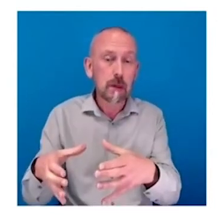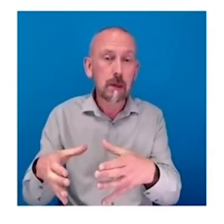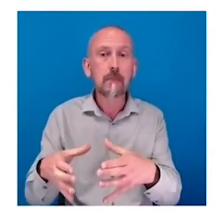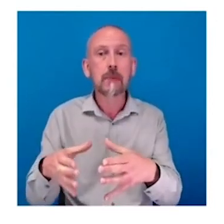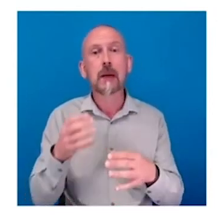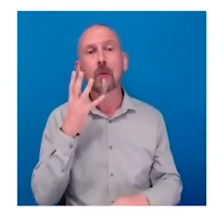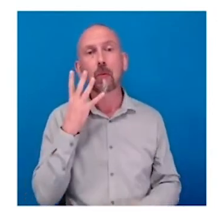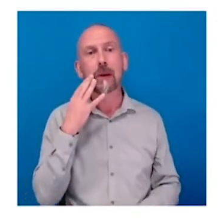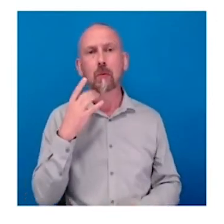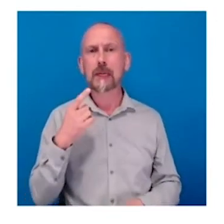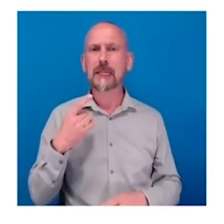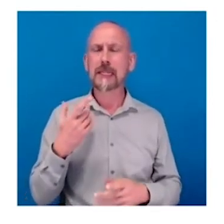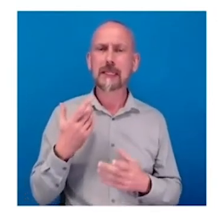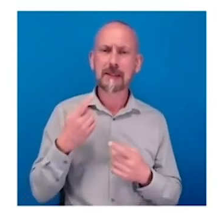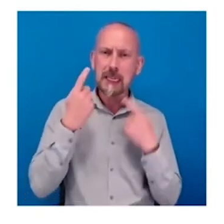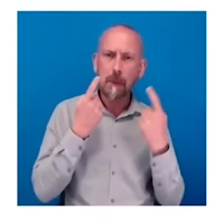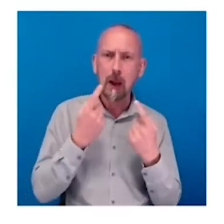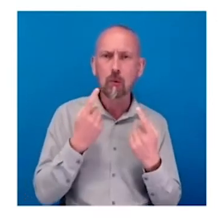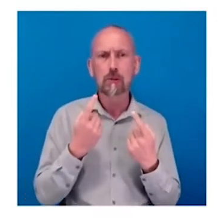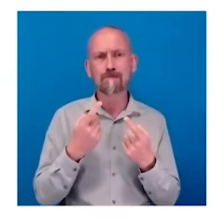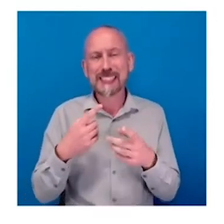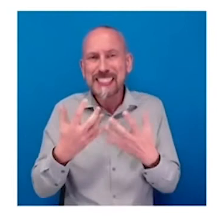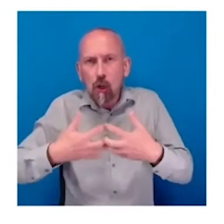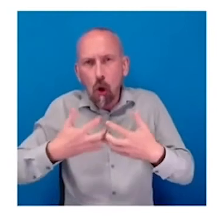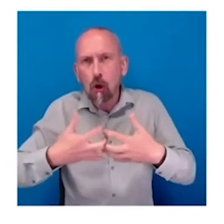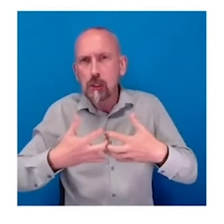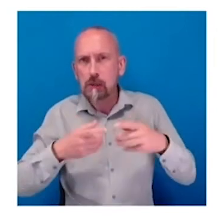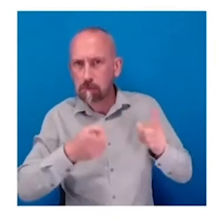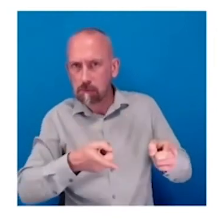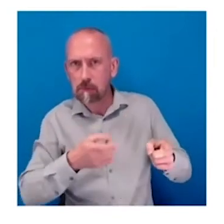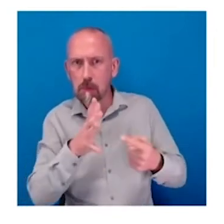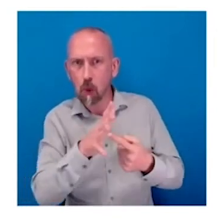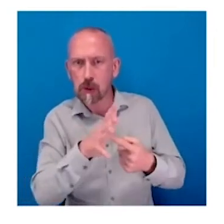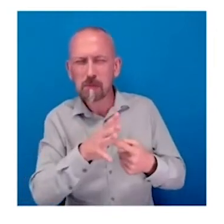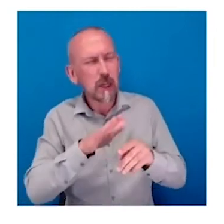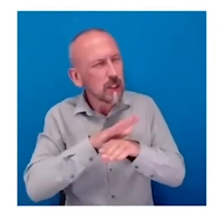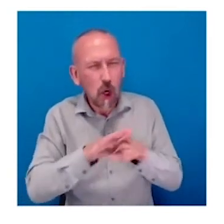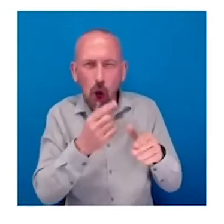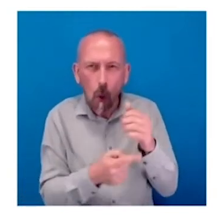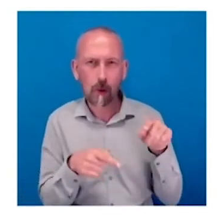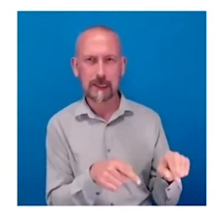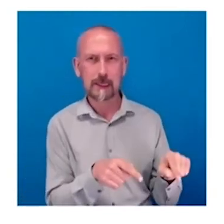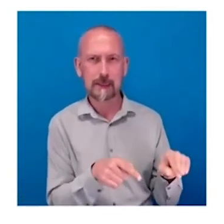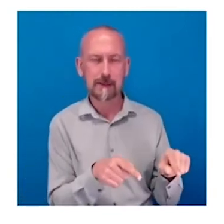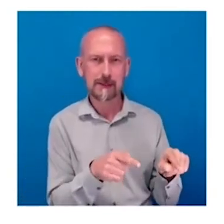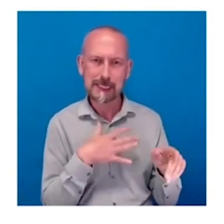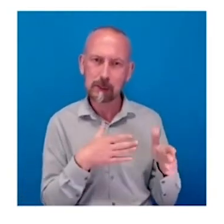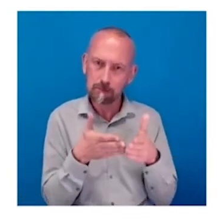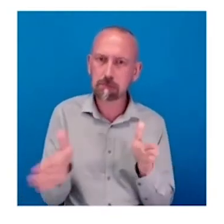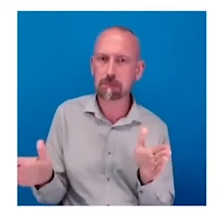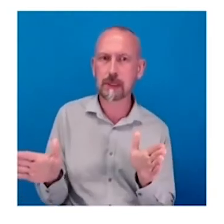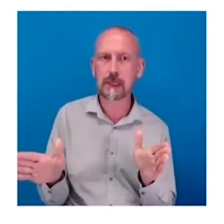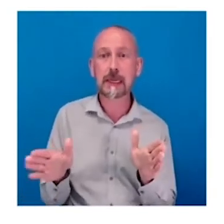but it's not just about technology. And I think it's important to remember that it has a role, but also you have behind the